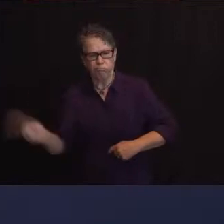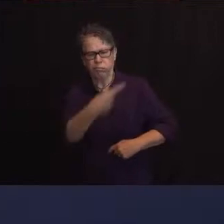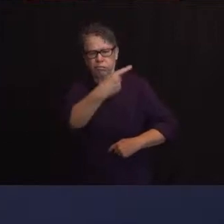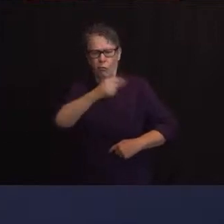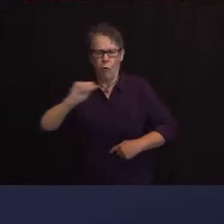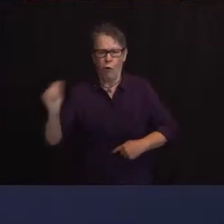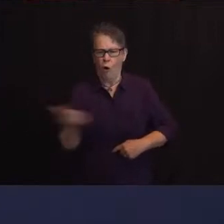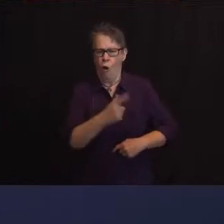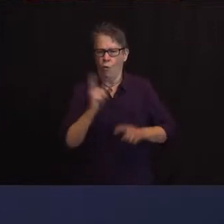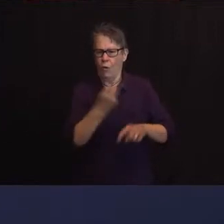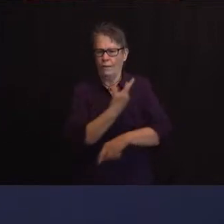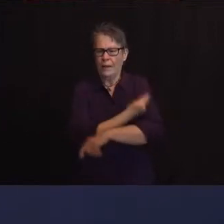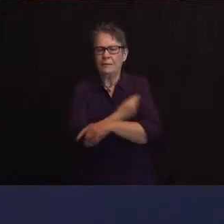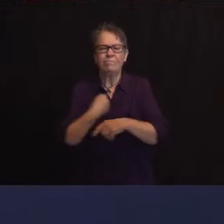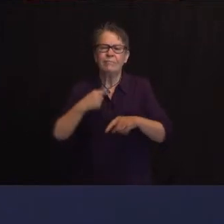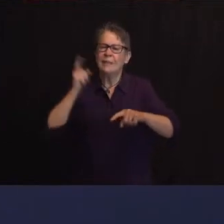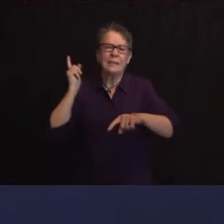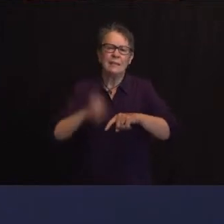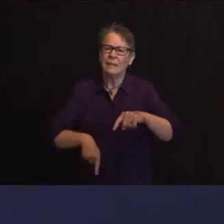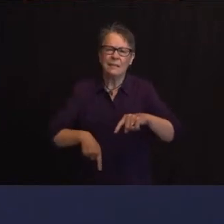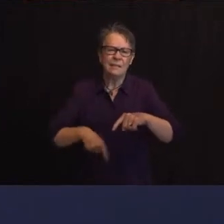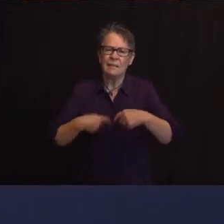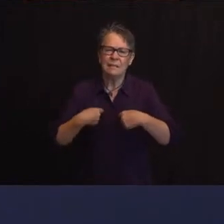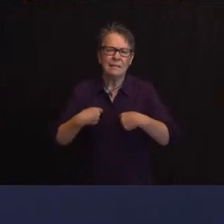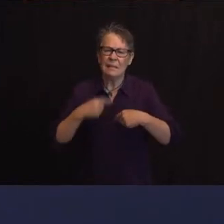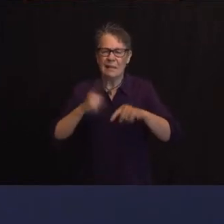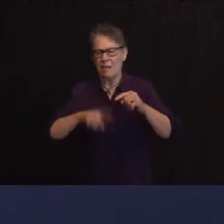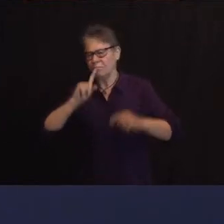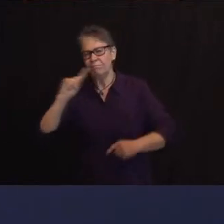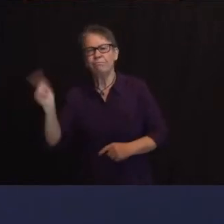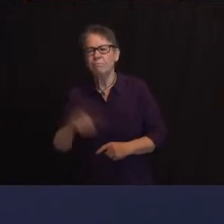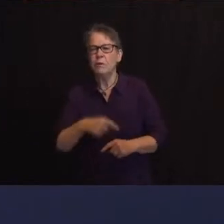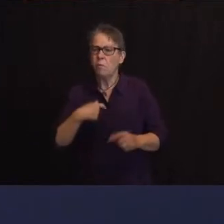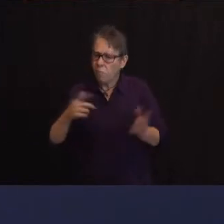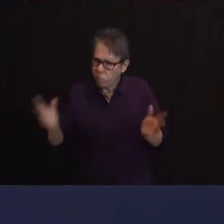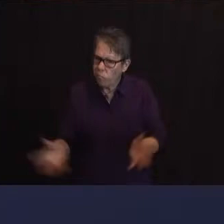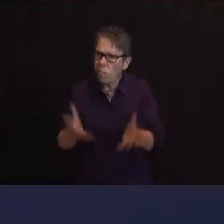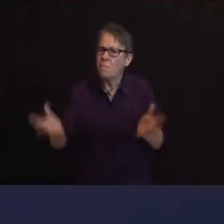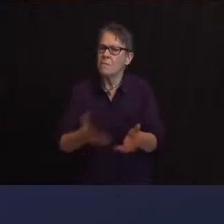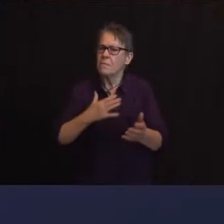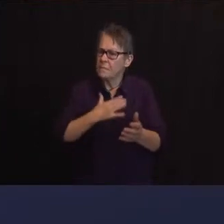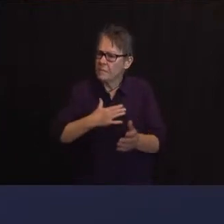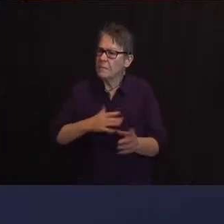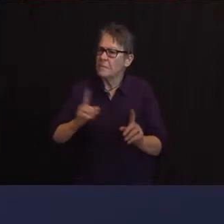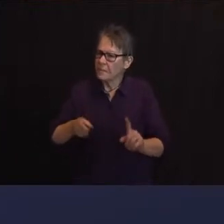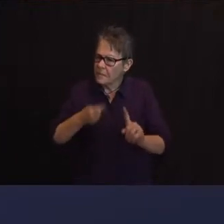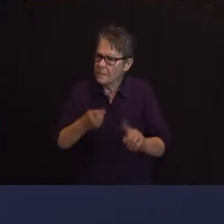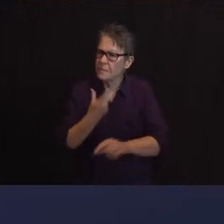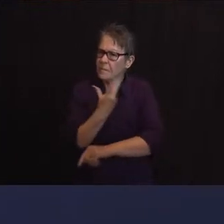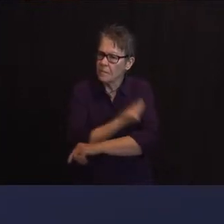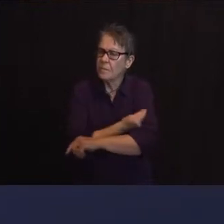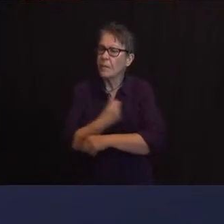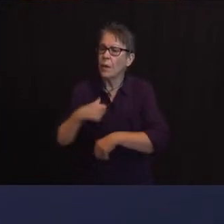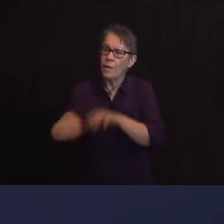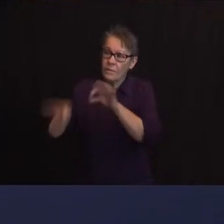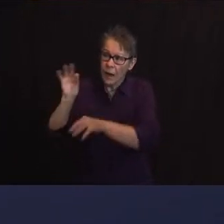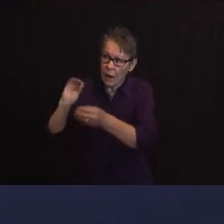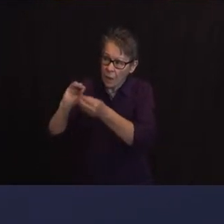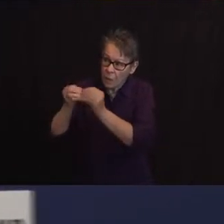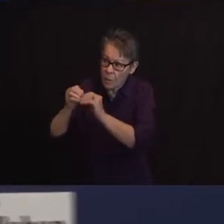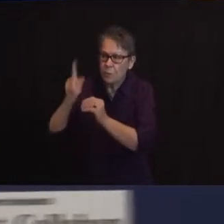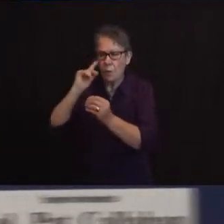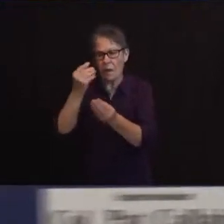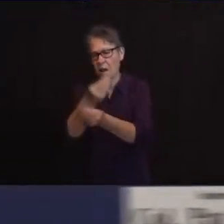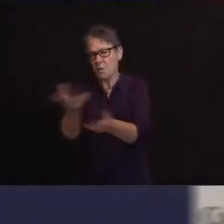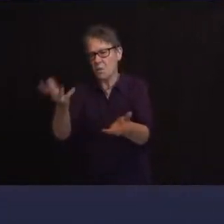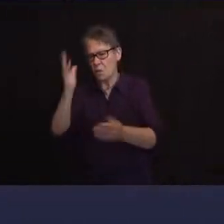do, given their role in protecting the public. So I'll follow up with you on that. Thank you.